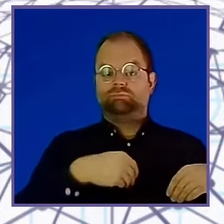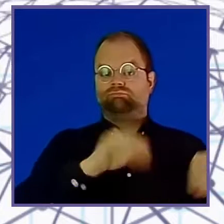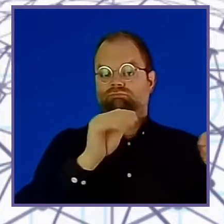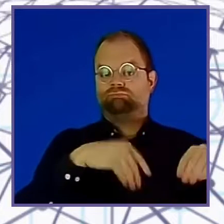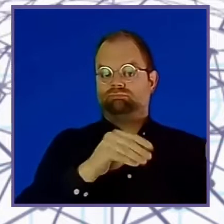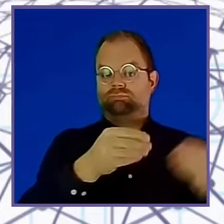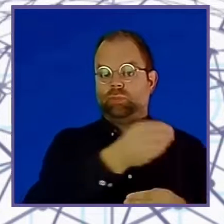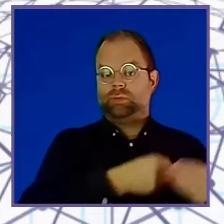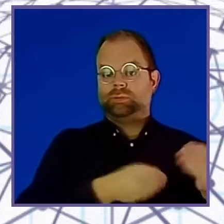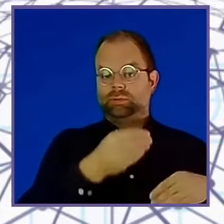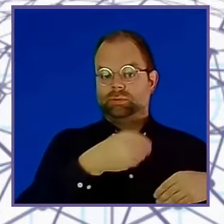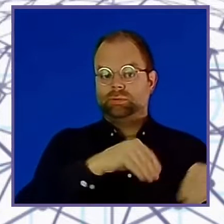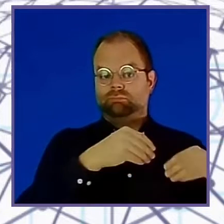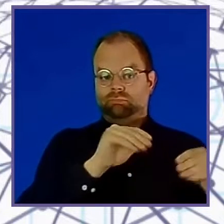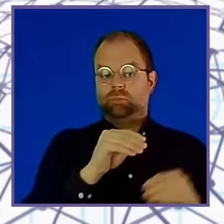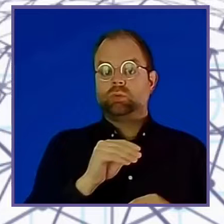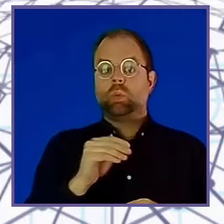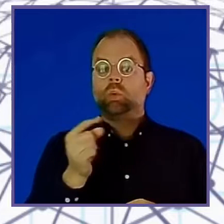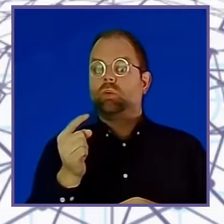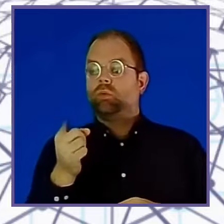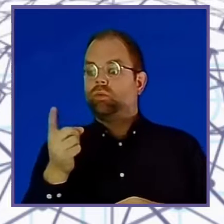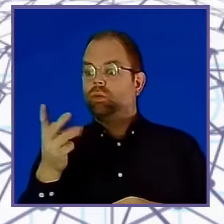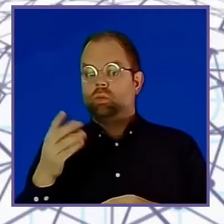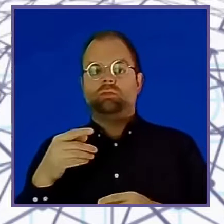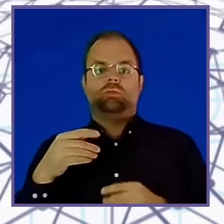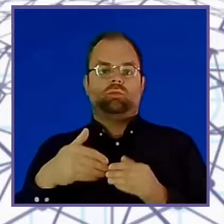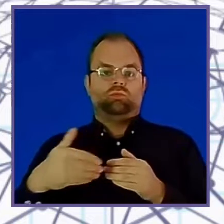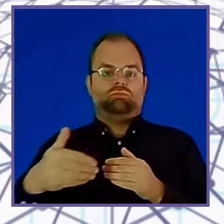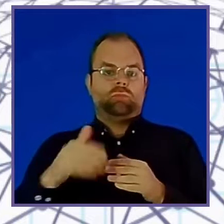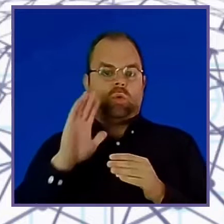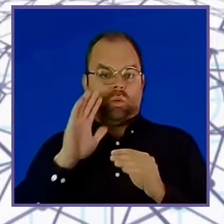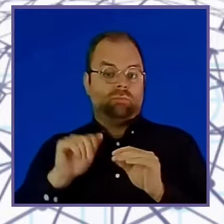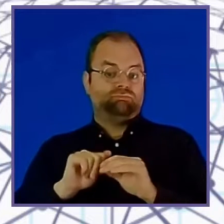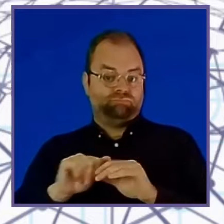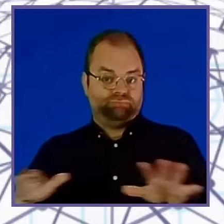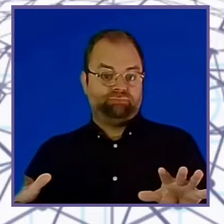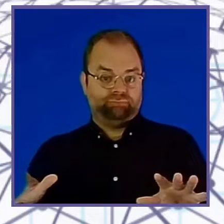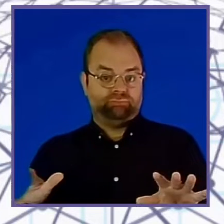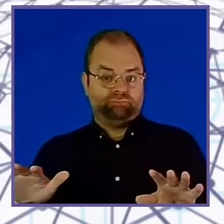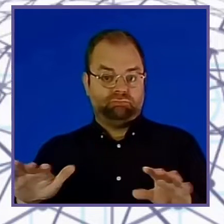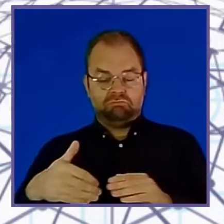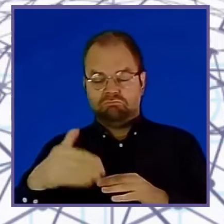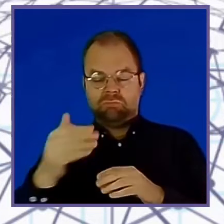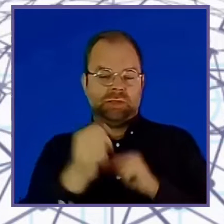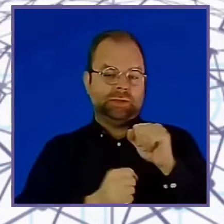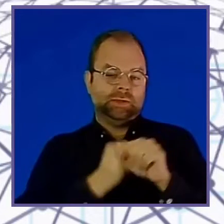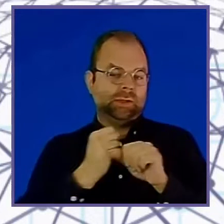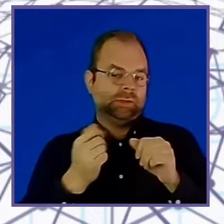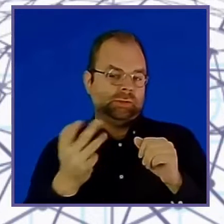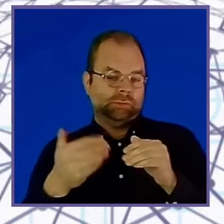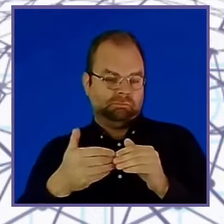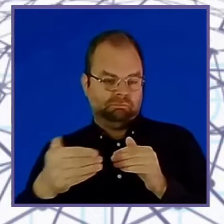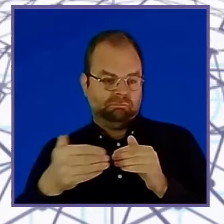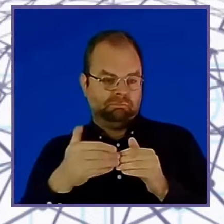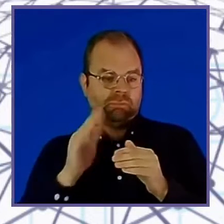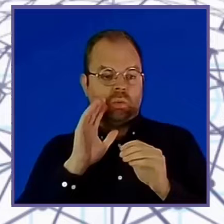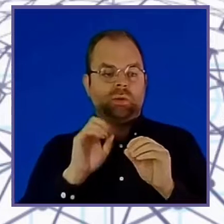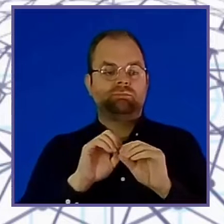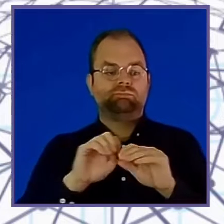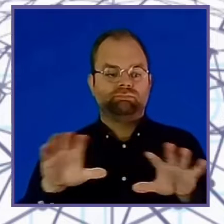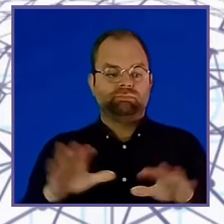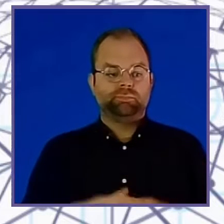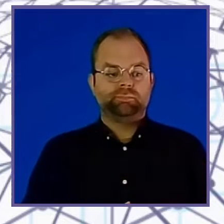But in this journey, we soon realized that, we've kind of figured out how to do this product development. We've gotten smarter at it, better at